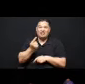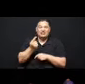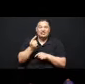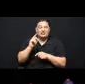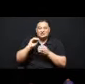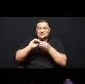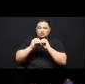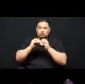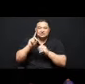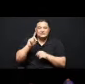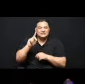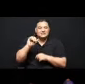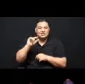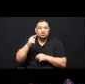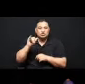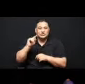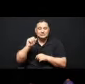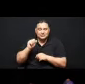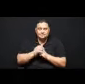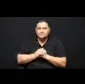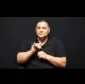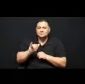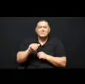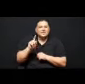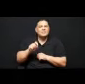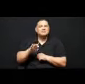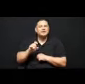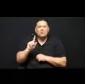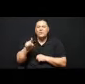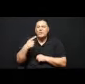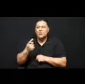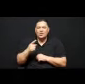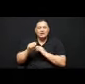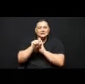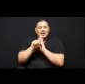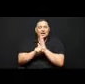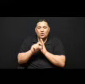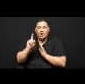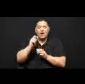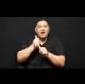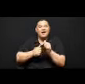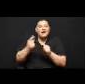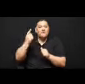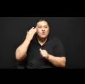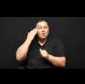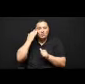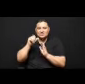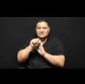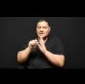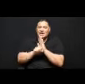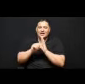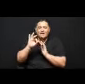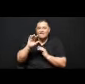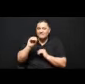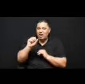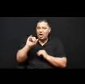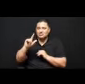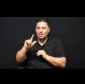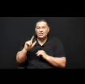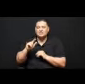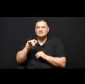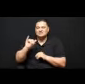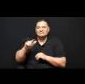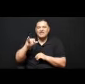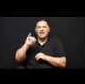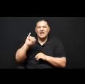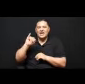This must be the only state where everyone knows the state fossil is the ichthyosaur, a small fondness to hold on